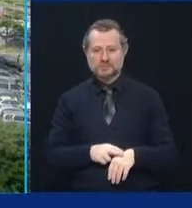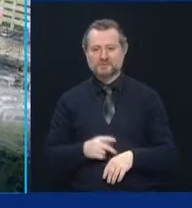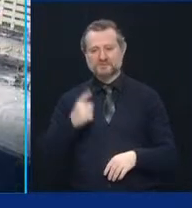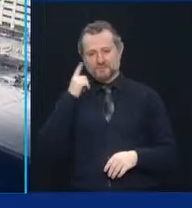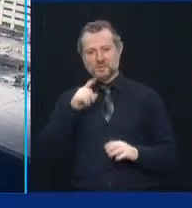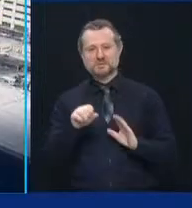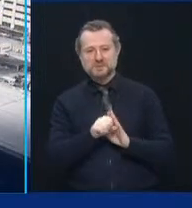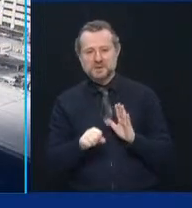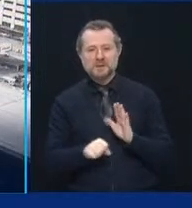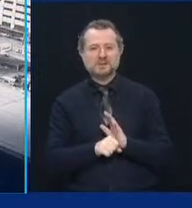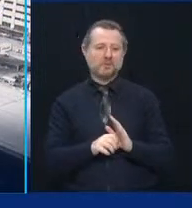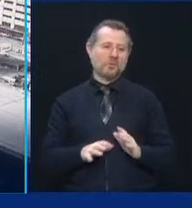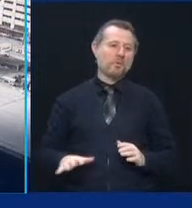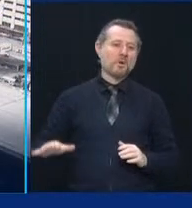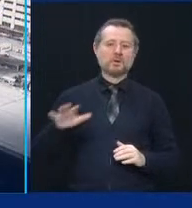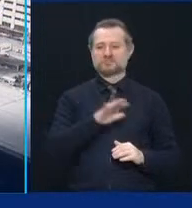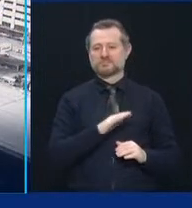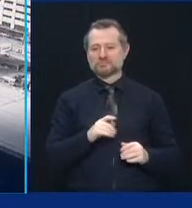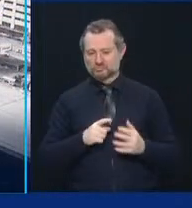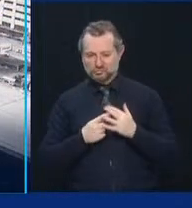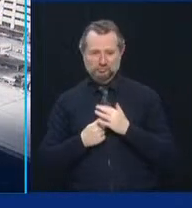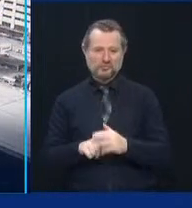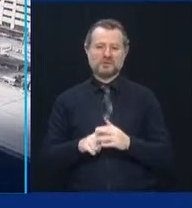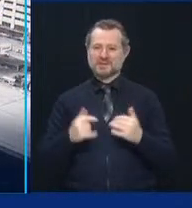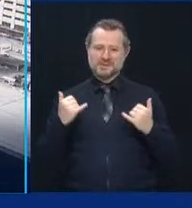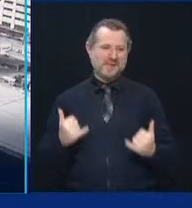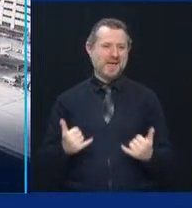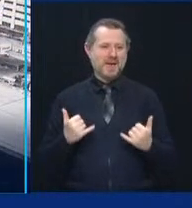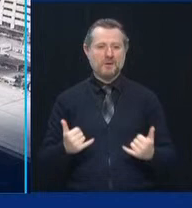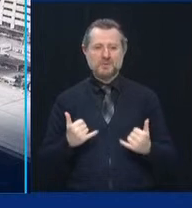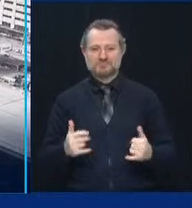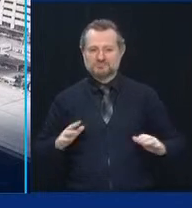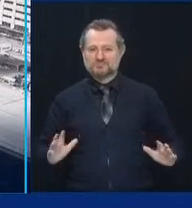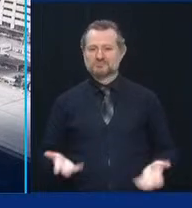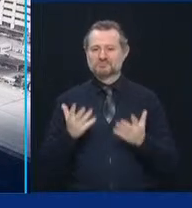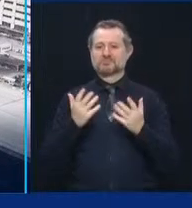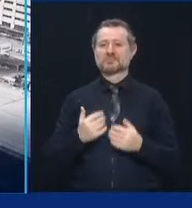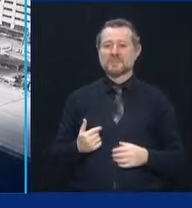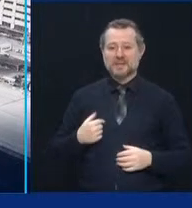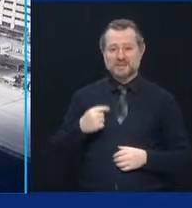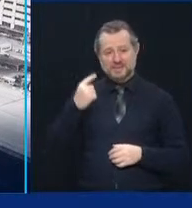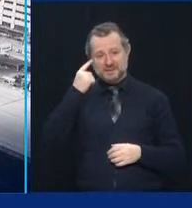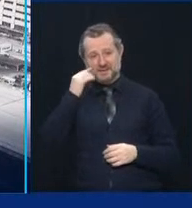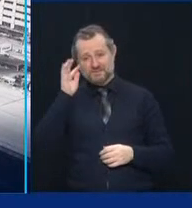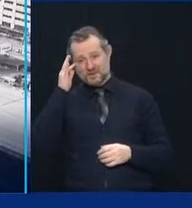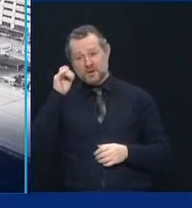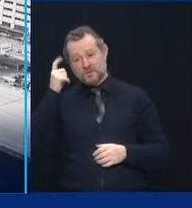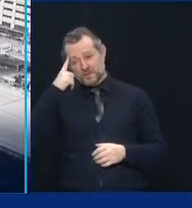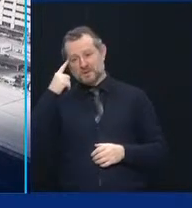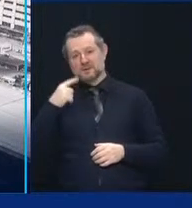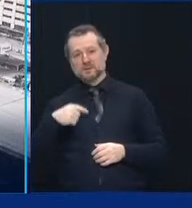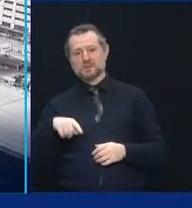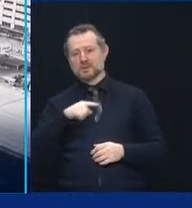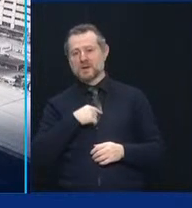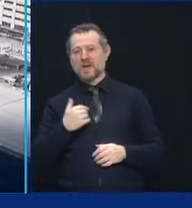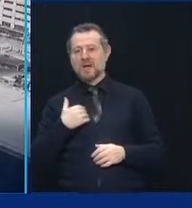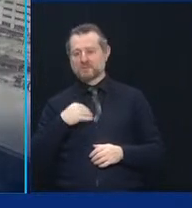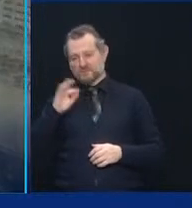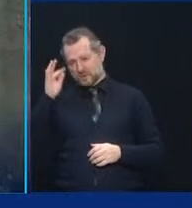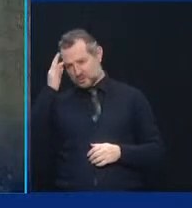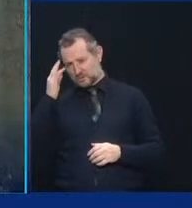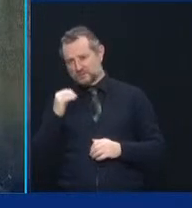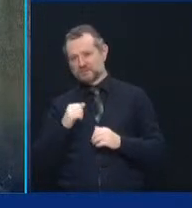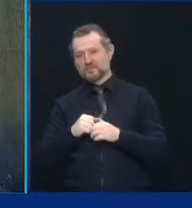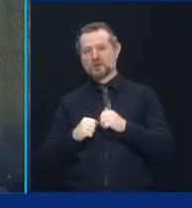we're starting that now. I think the federal government will have federal infrastructure funding, but also we're not